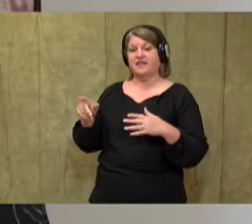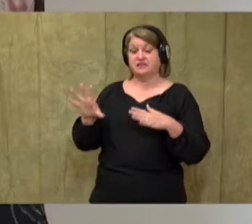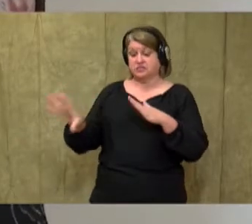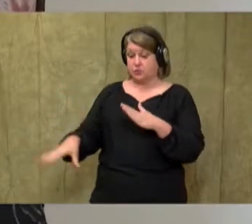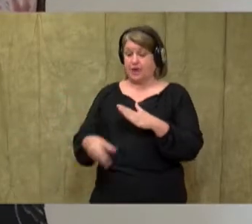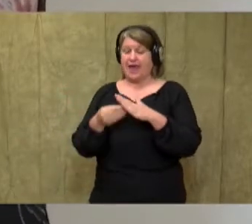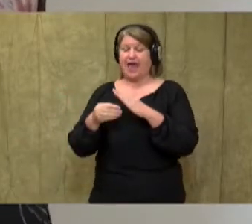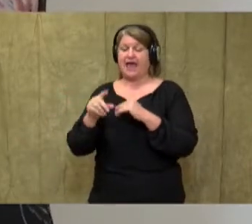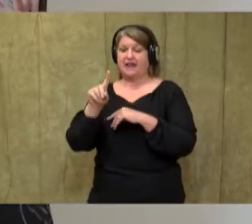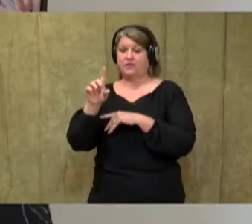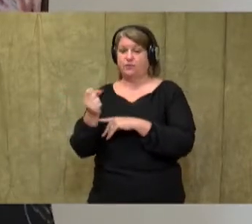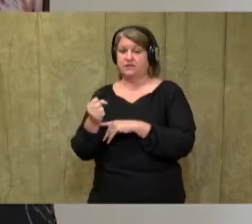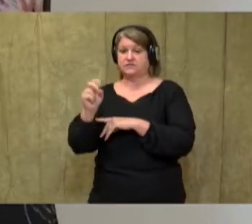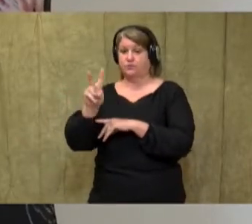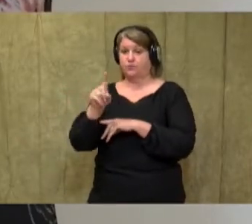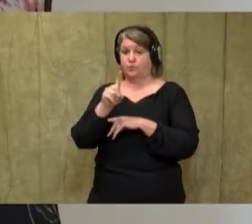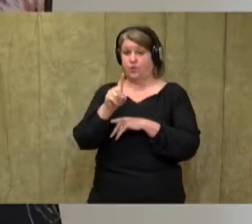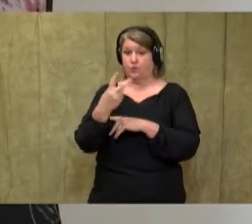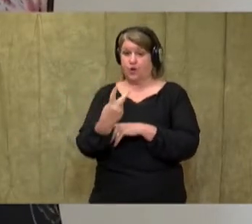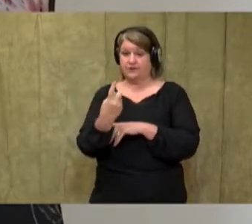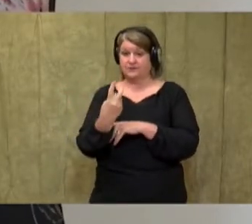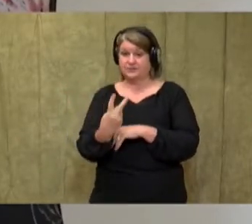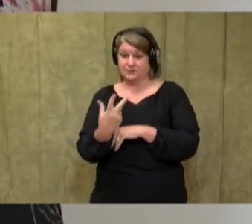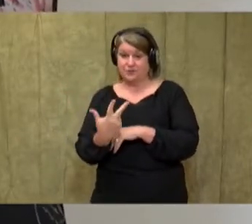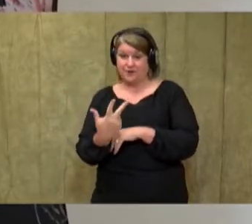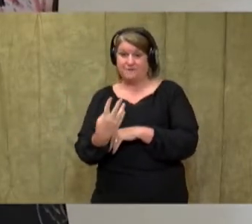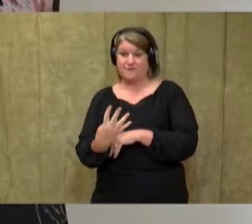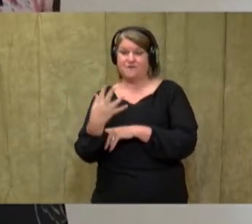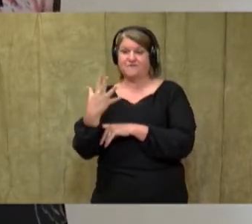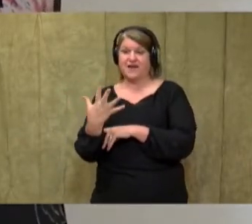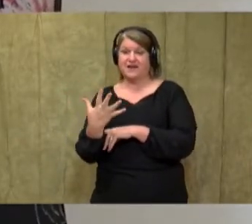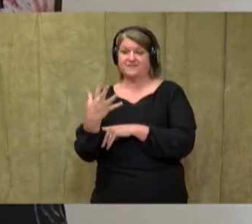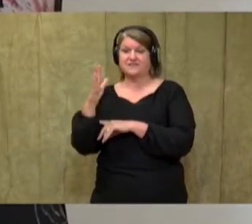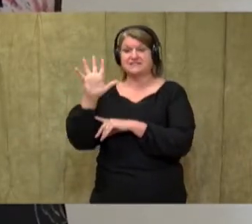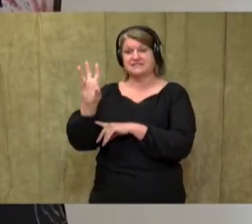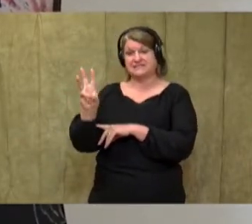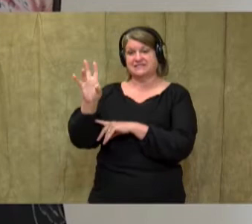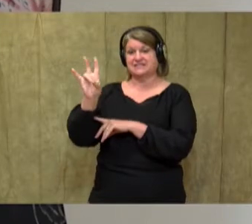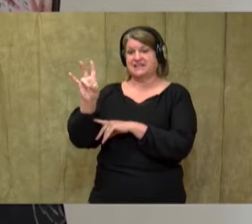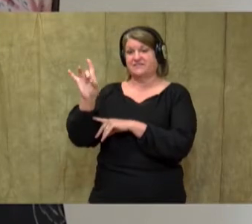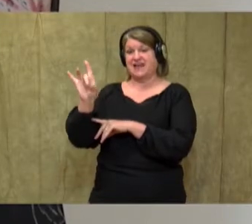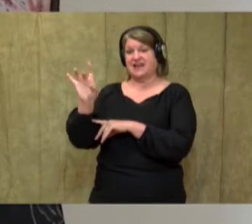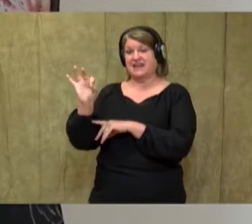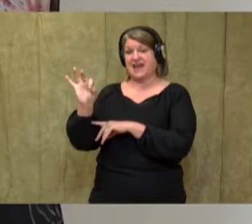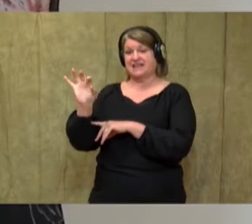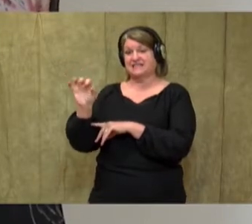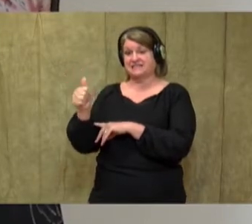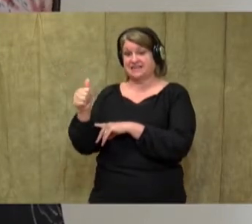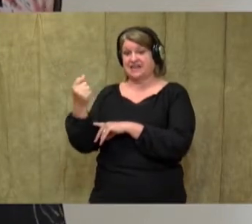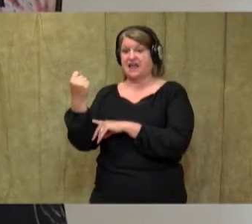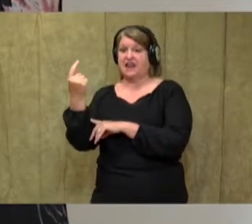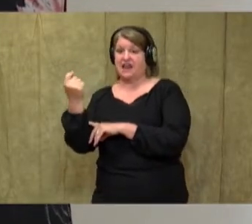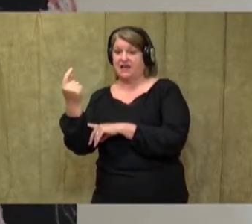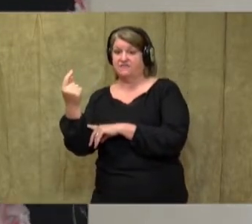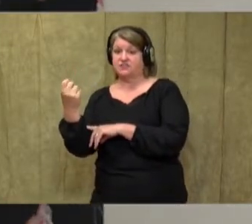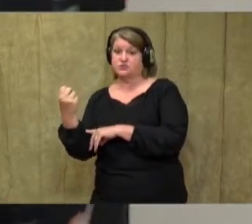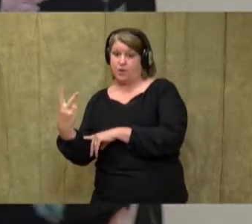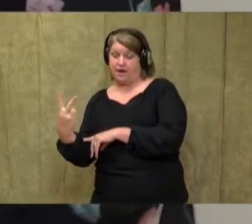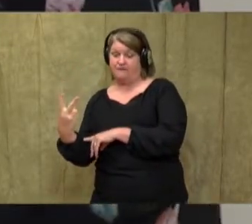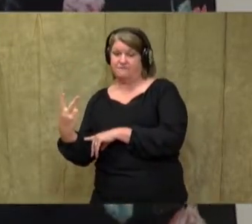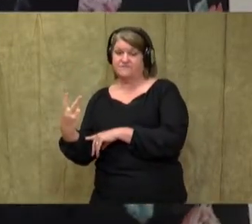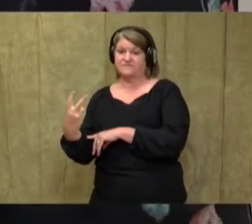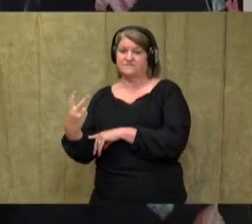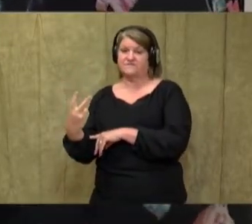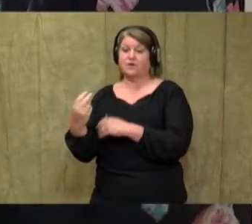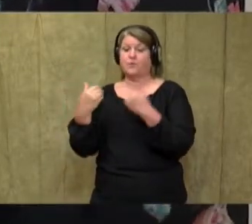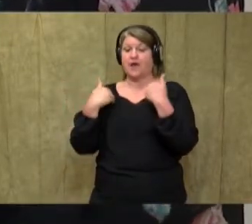2, 3, 4, 5, 6, 7, 8, 9, 10, 11, 12.